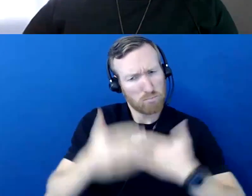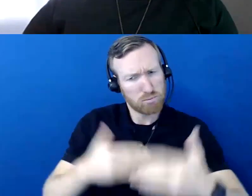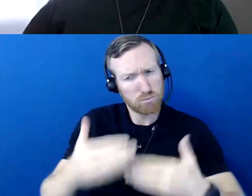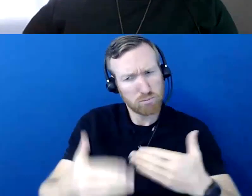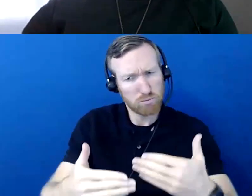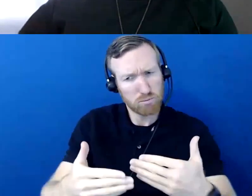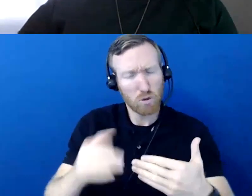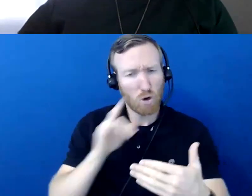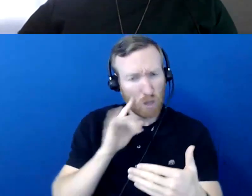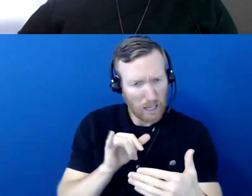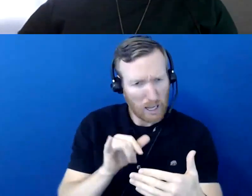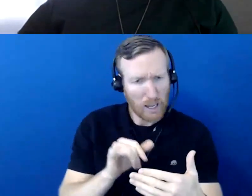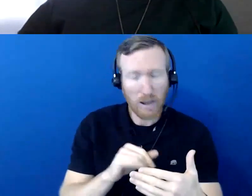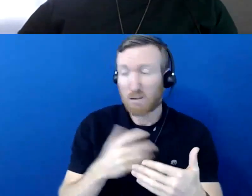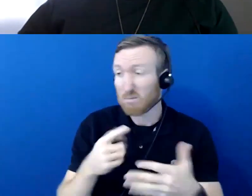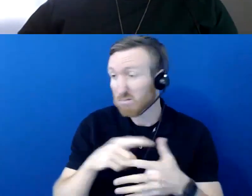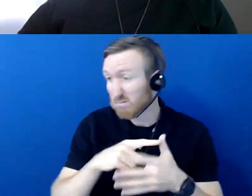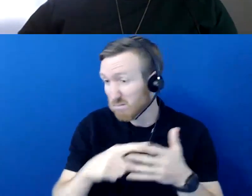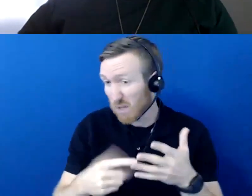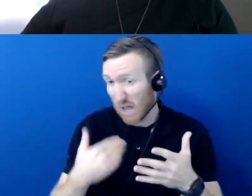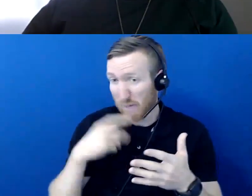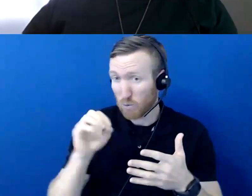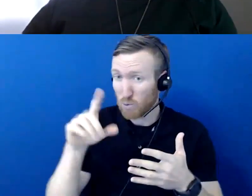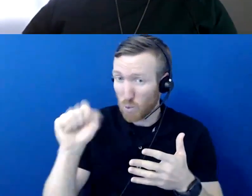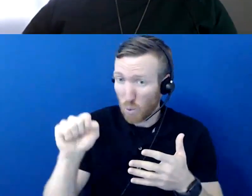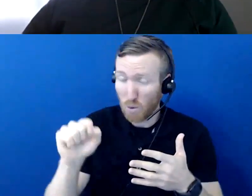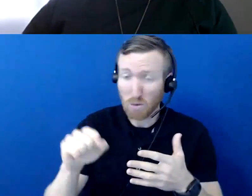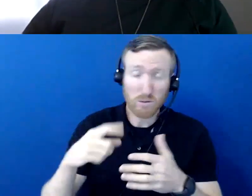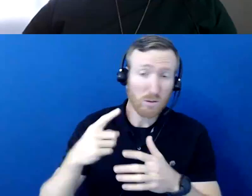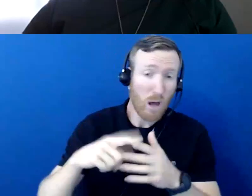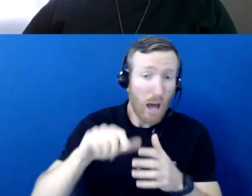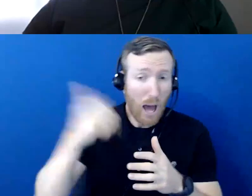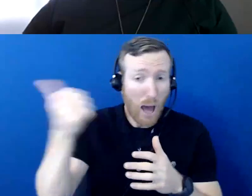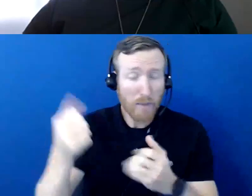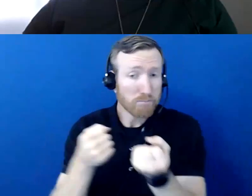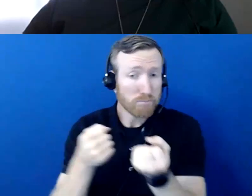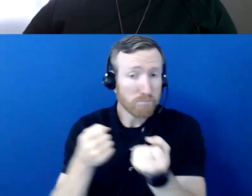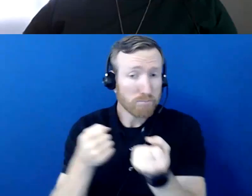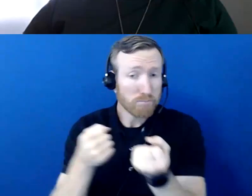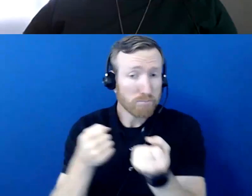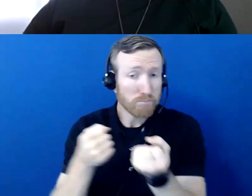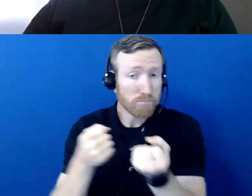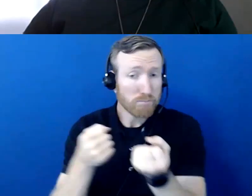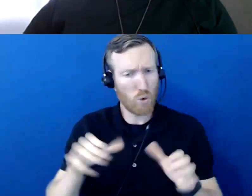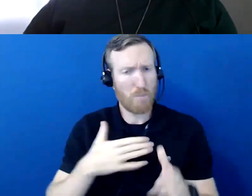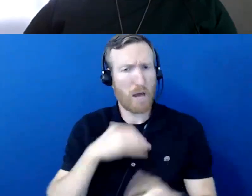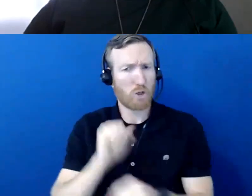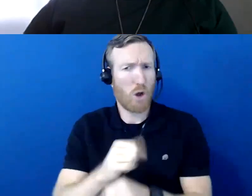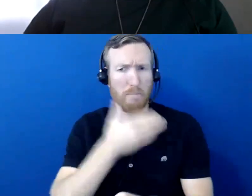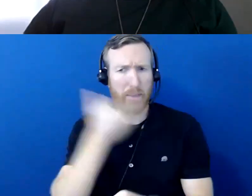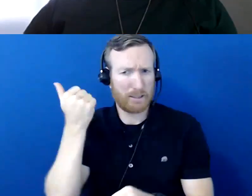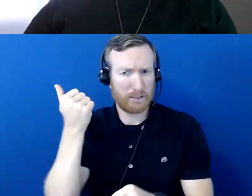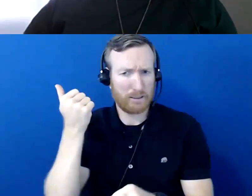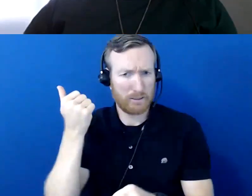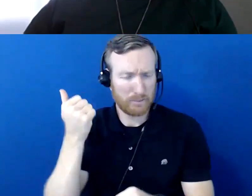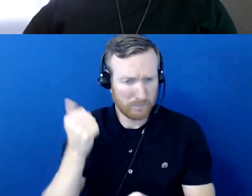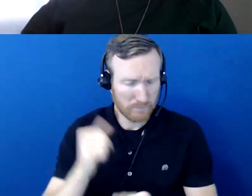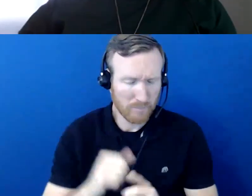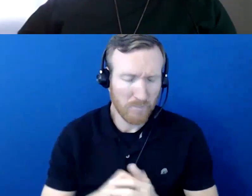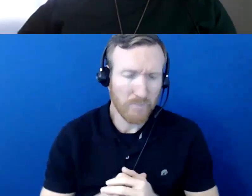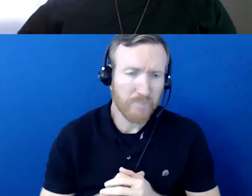are either the tools or the measures that I need to be able to do the best job that I can